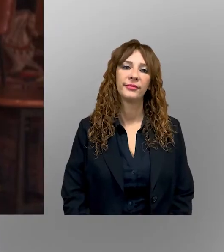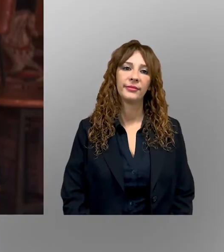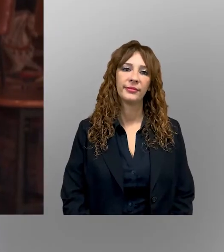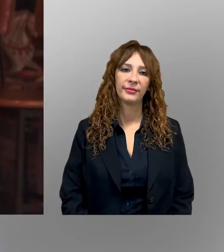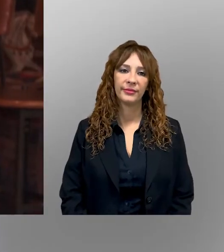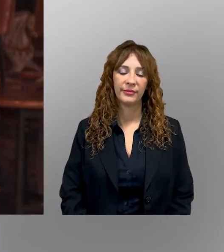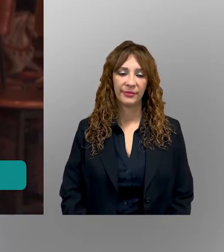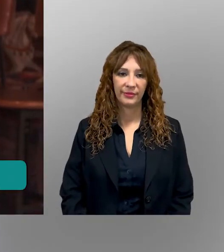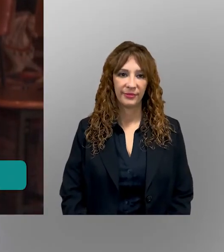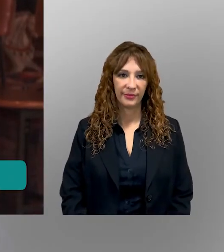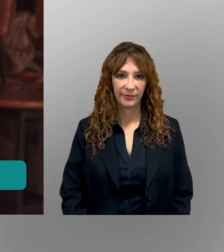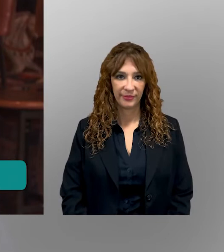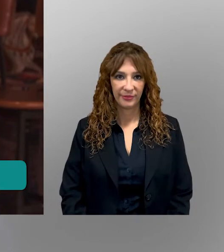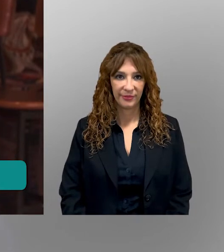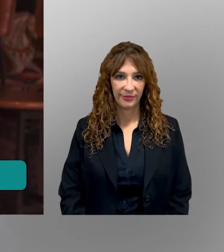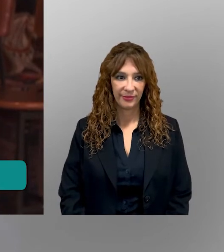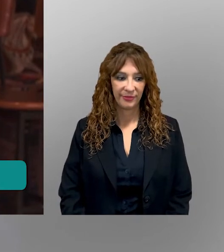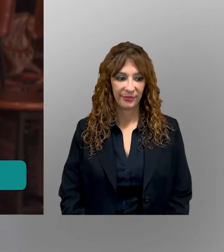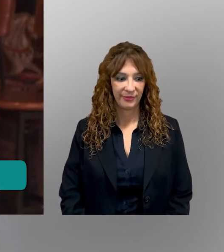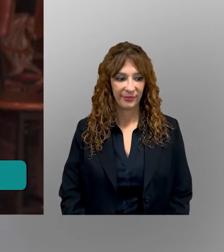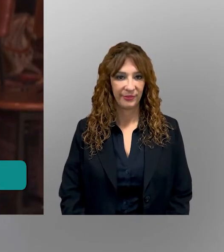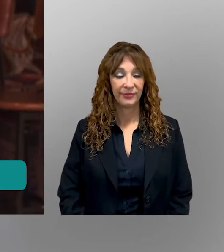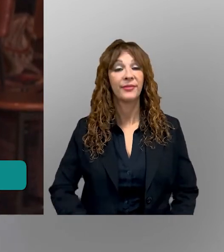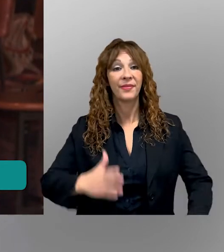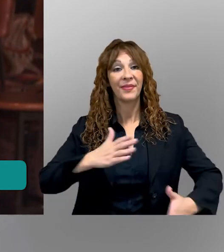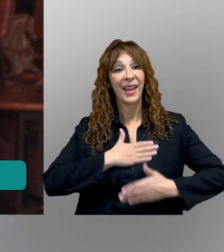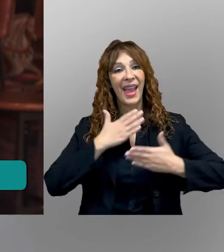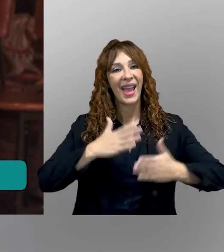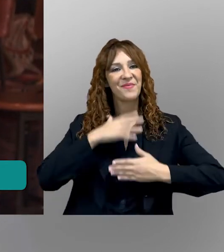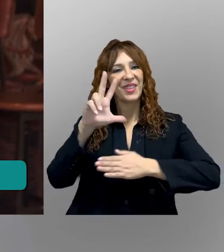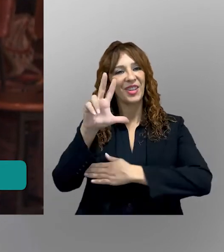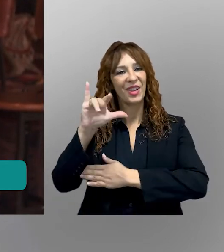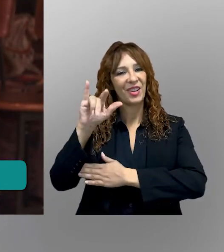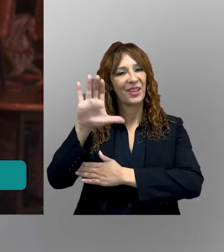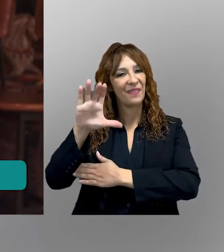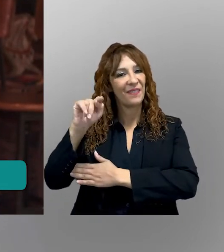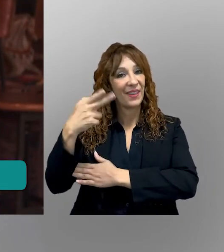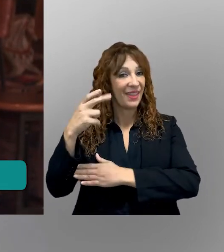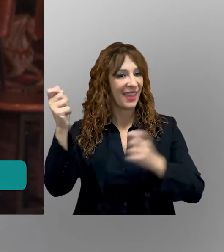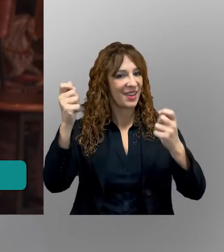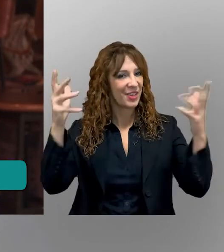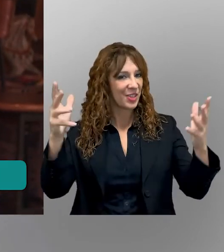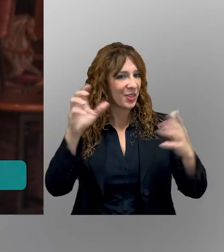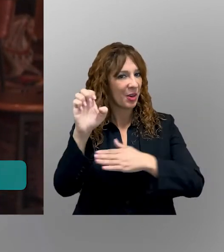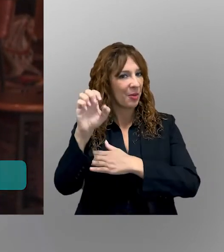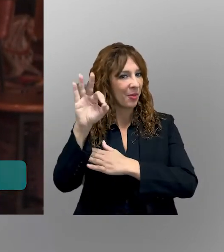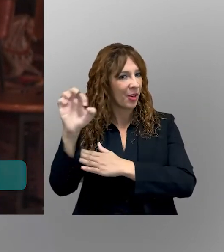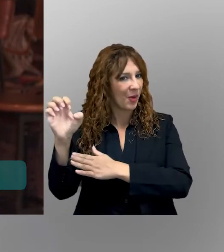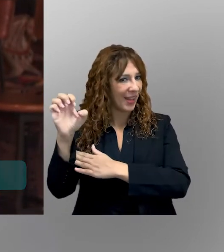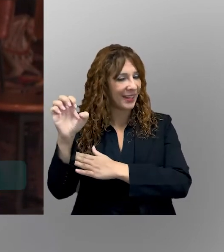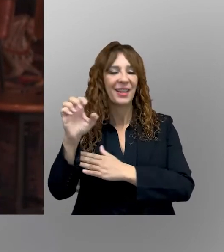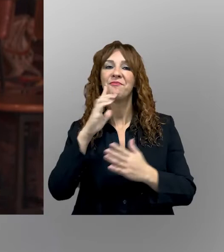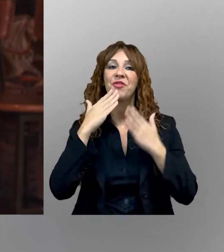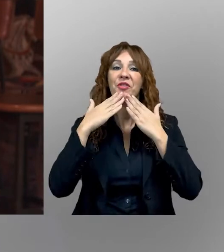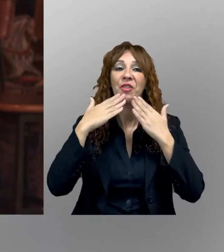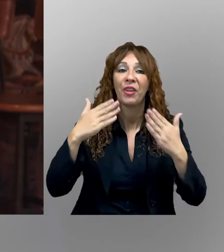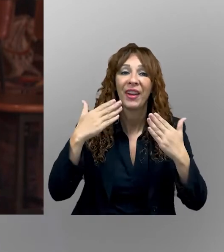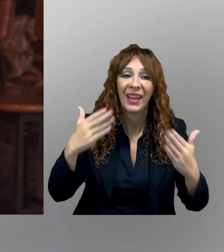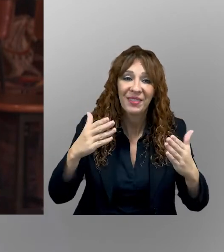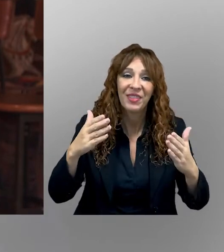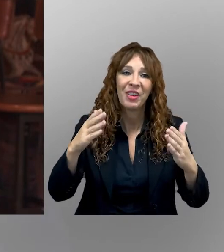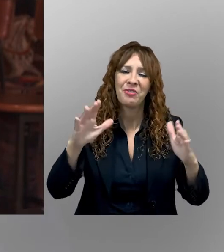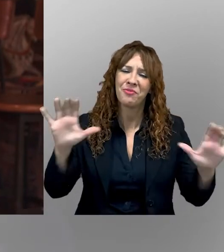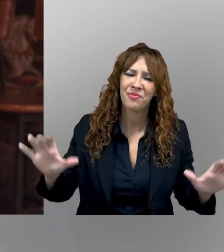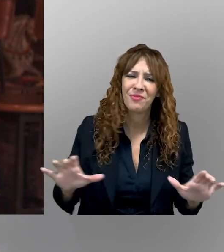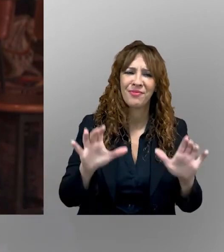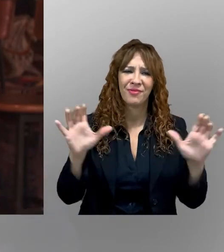Nura Ali, in wheelchair, holding violin. Happy 35th anniversary, Equip for Equality. I am so grateful